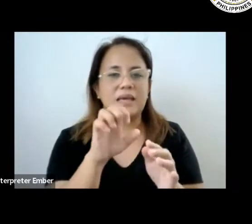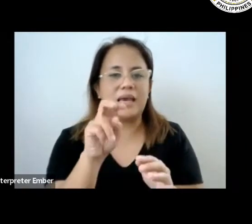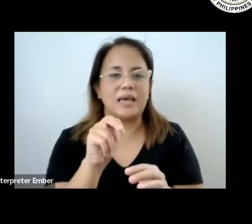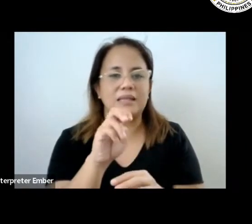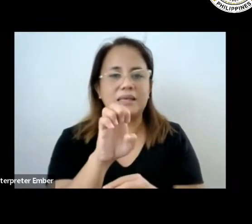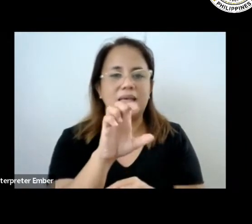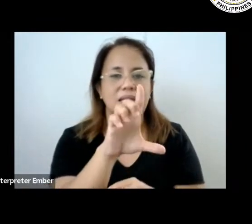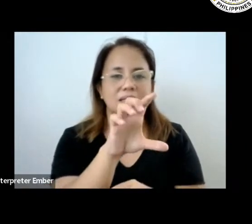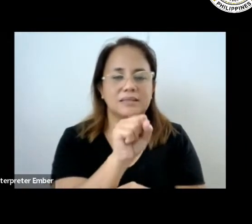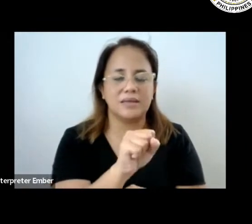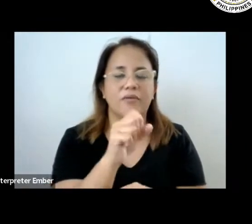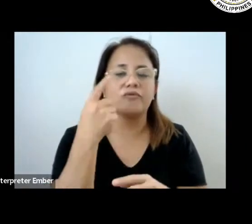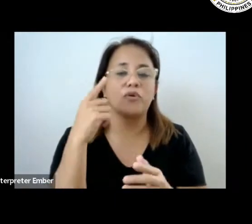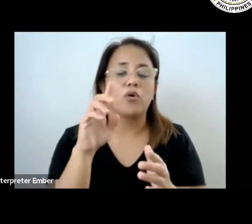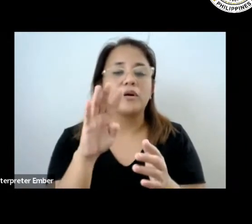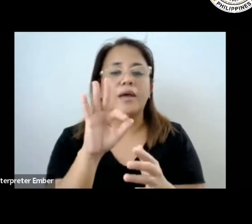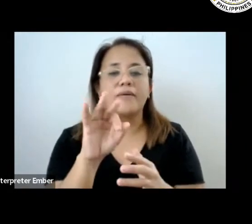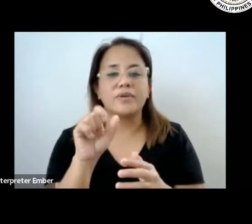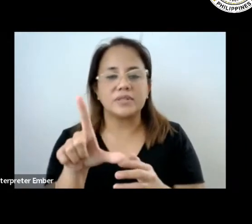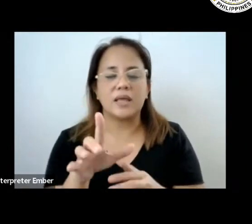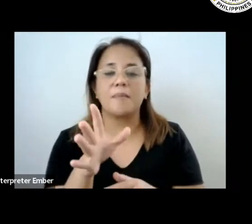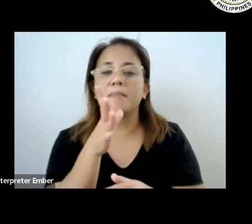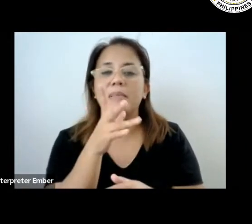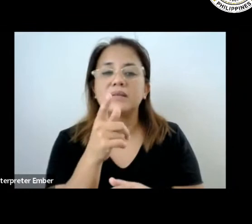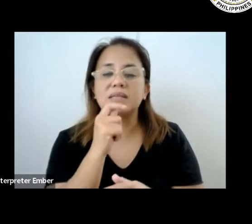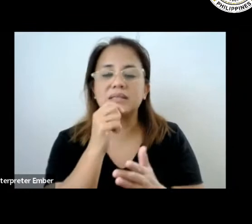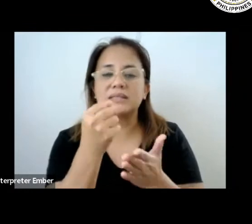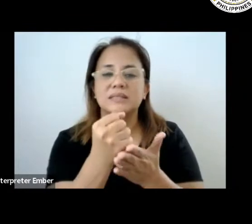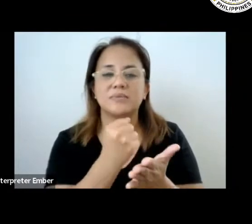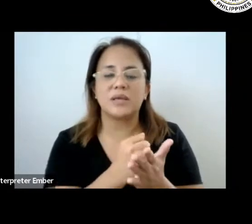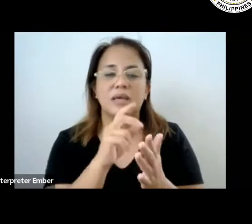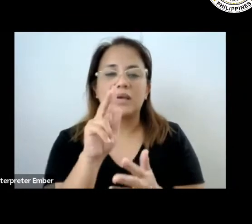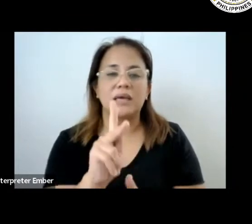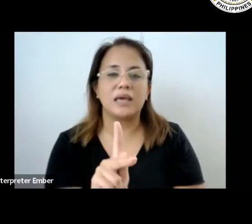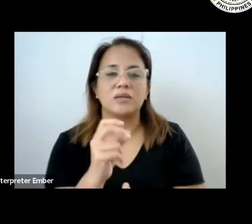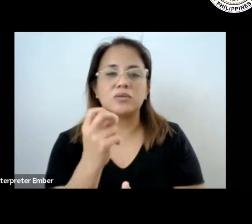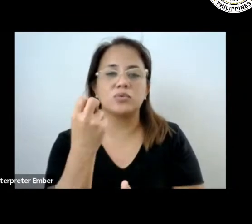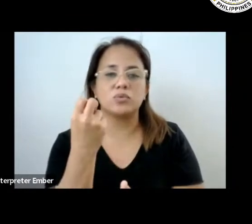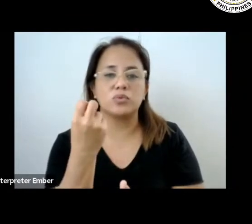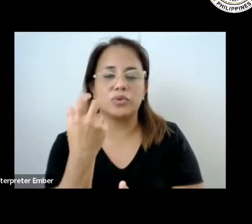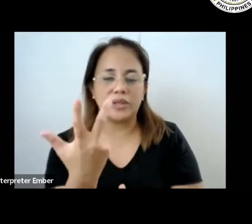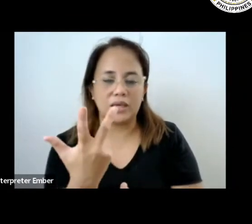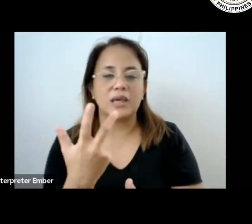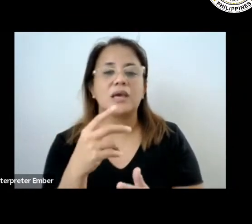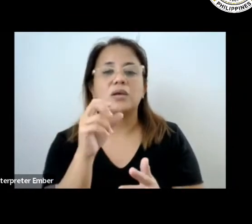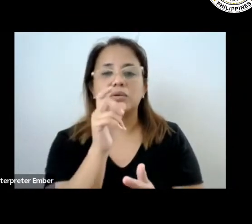for FSL, mother tongue subject in K-3 2020.